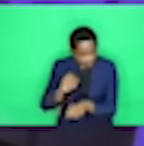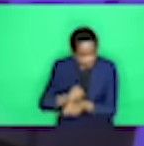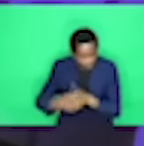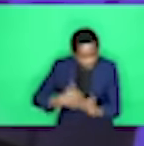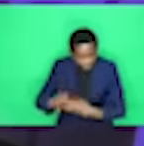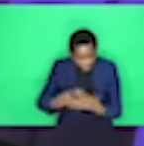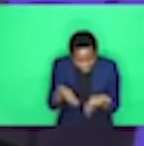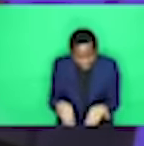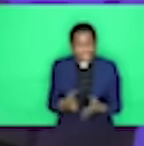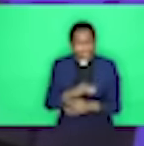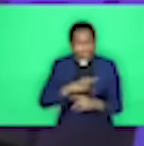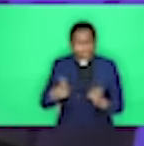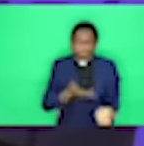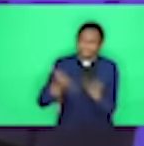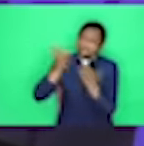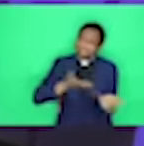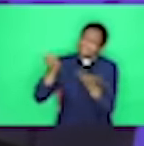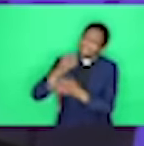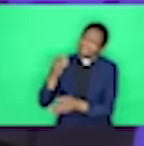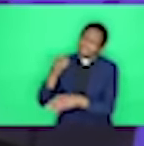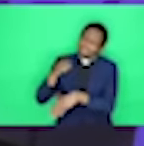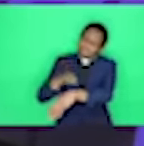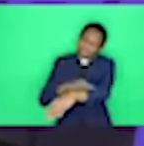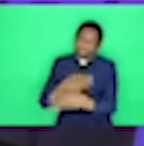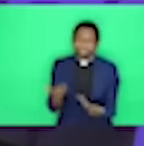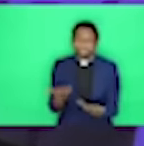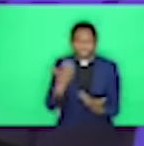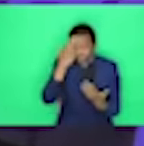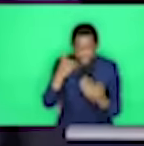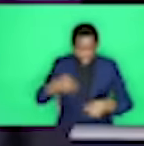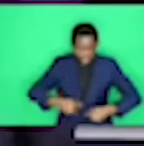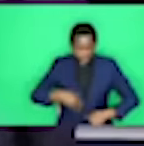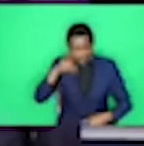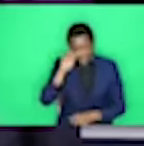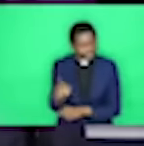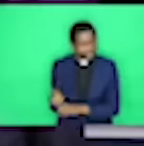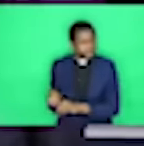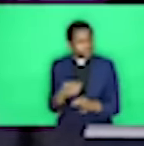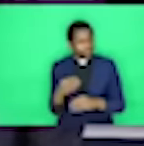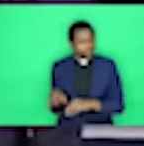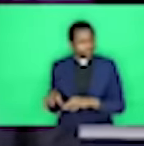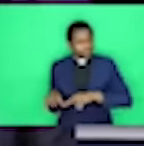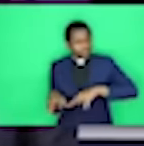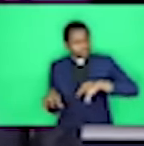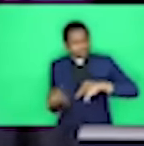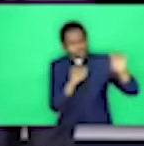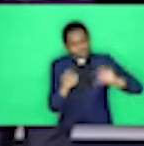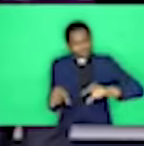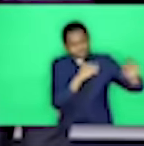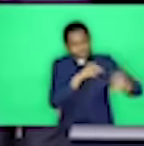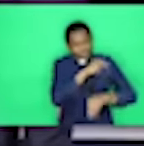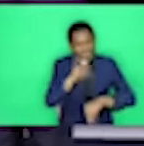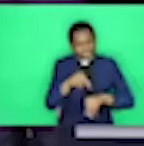Why are young men living this nation? Why? In